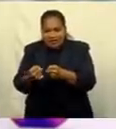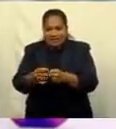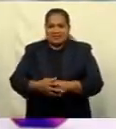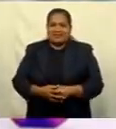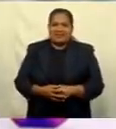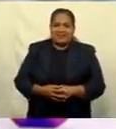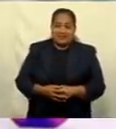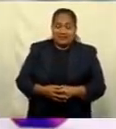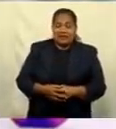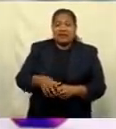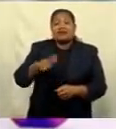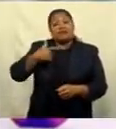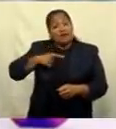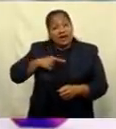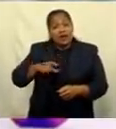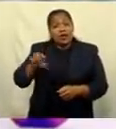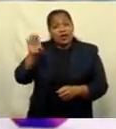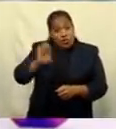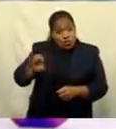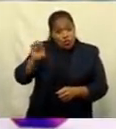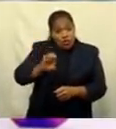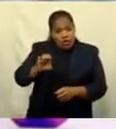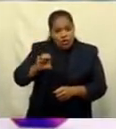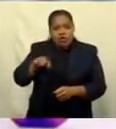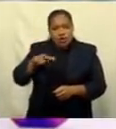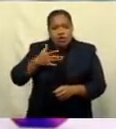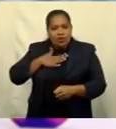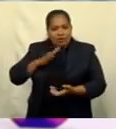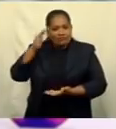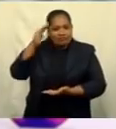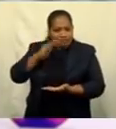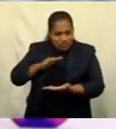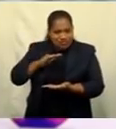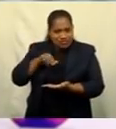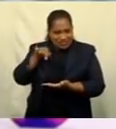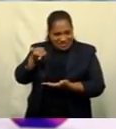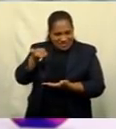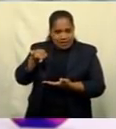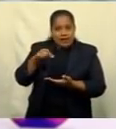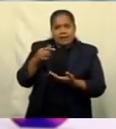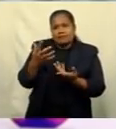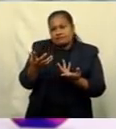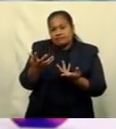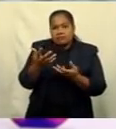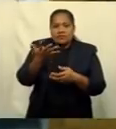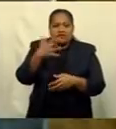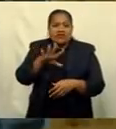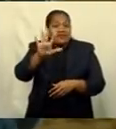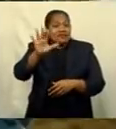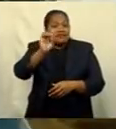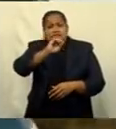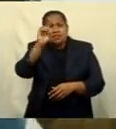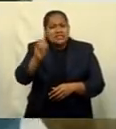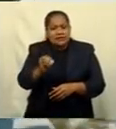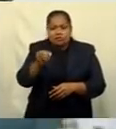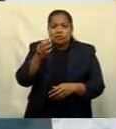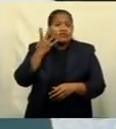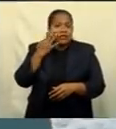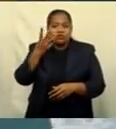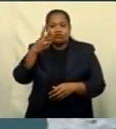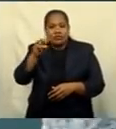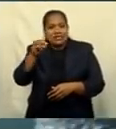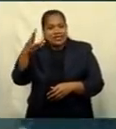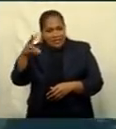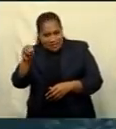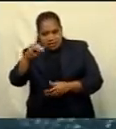why Europe has committed to reduce our emissions by at least 55% by 2030 compared